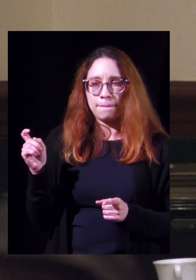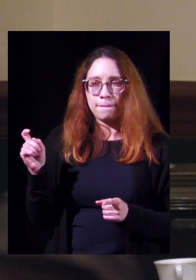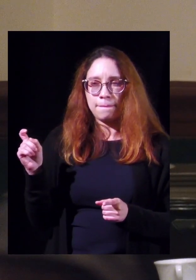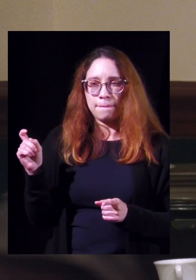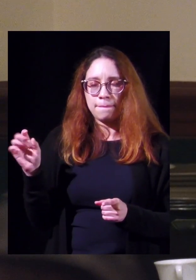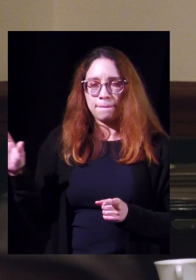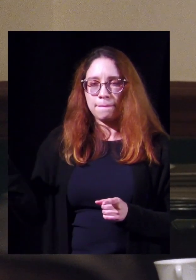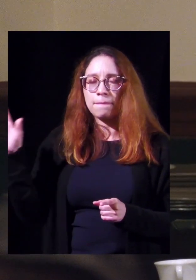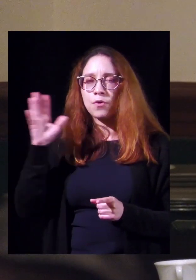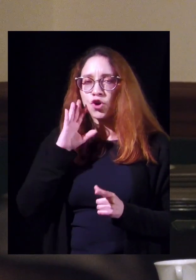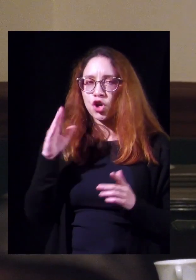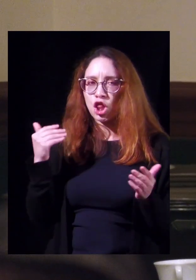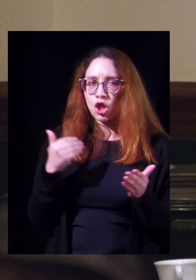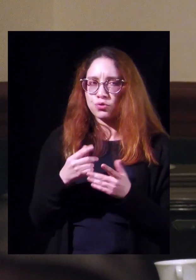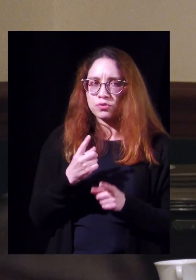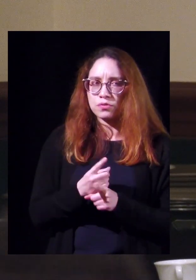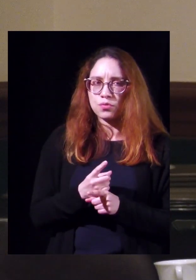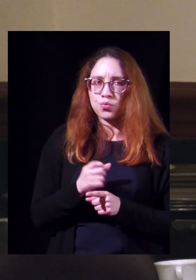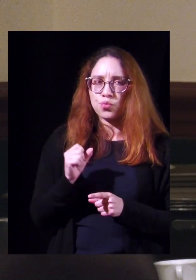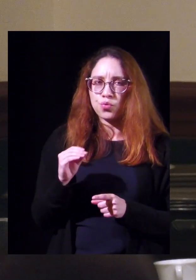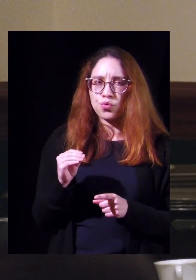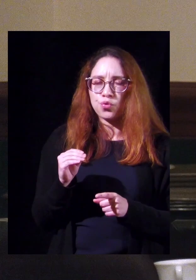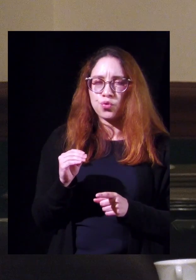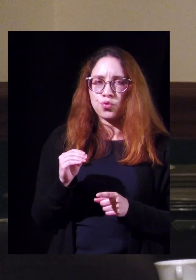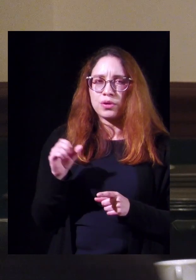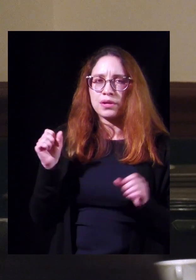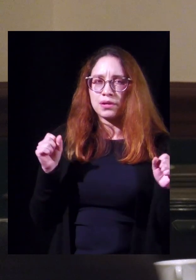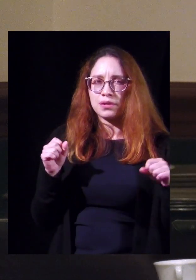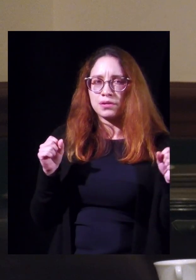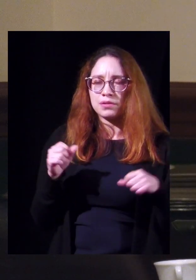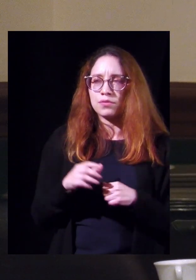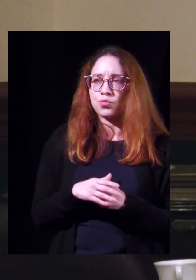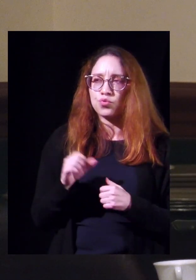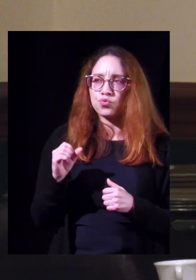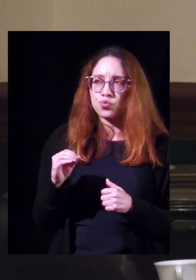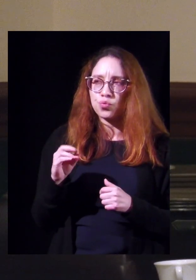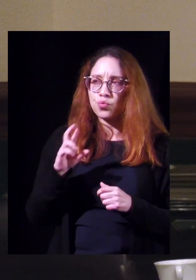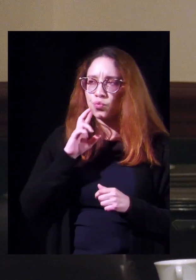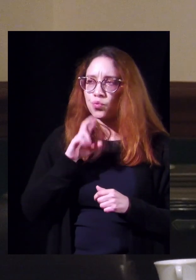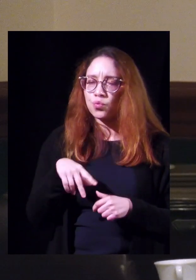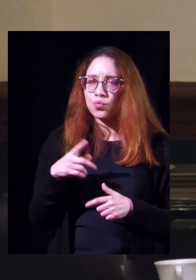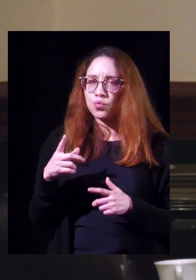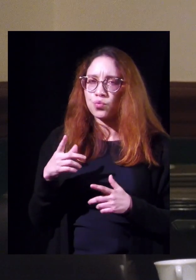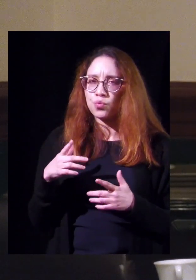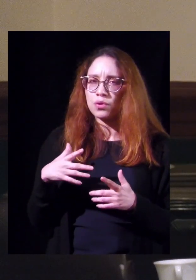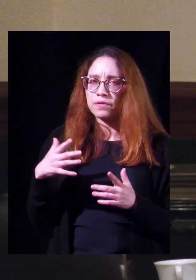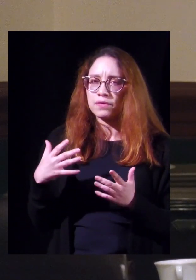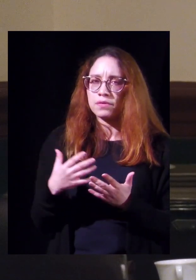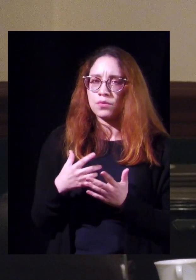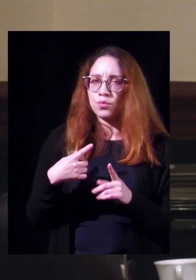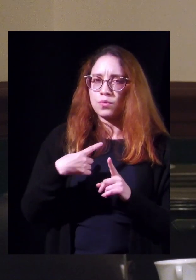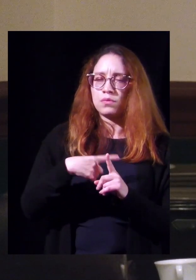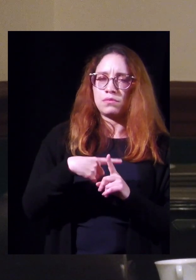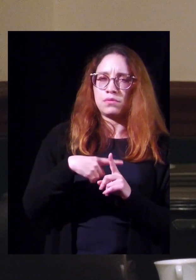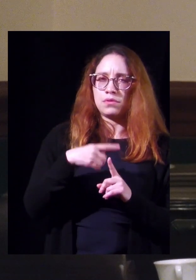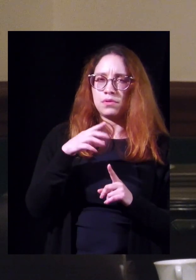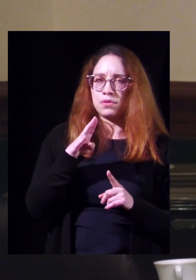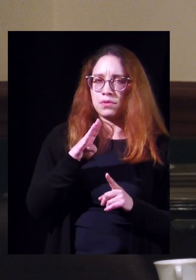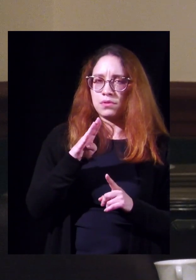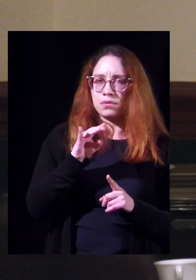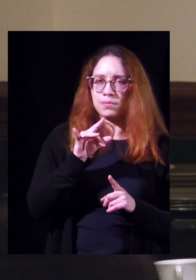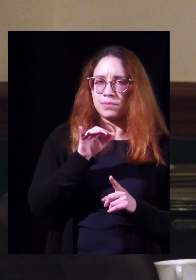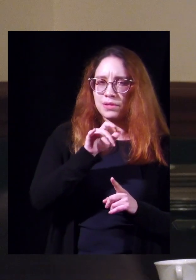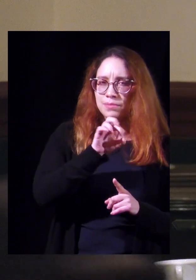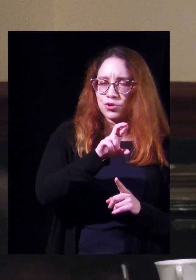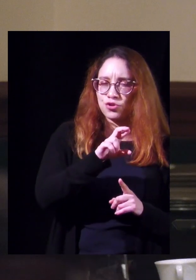very close, right? So the Yes. responses. So what's the advantage of the